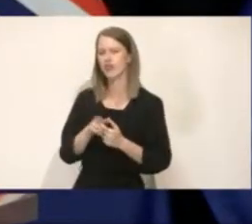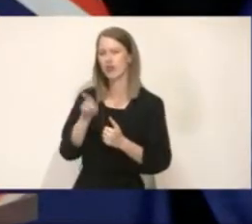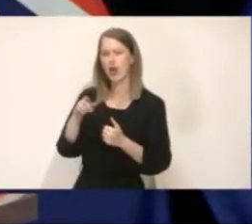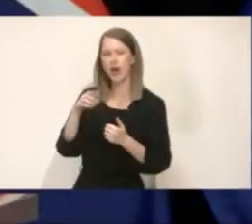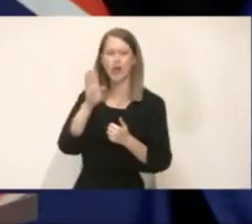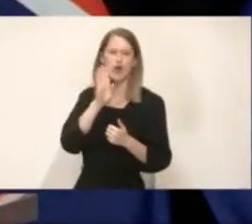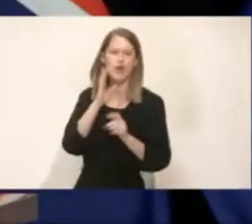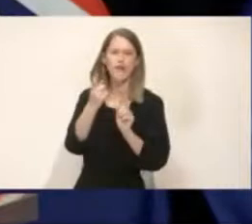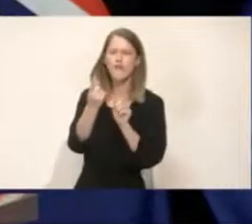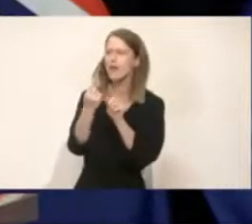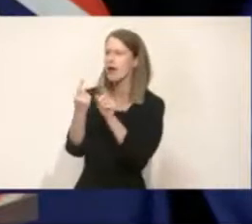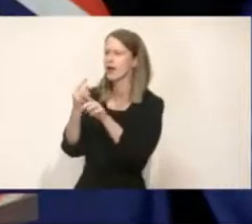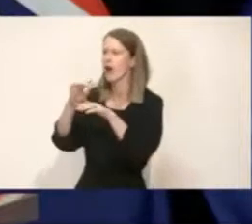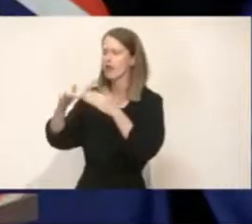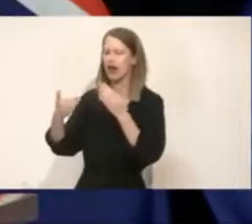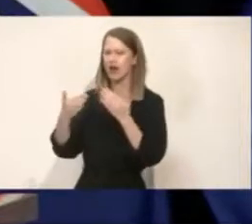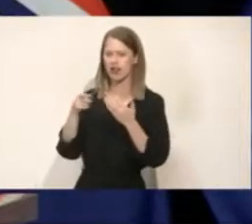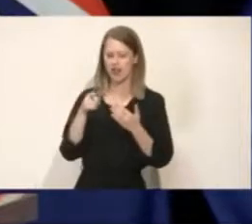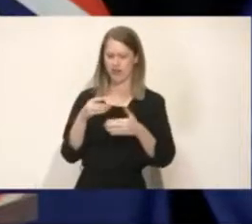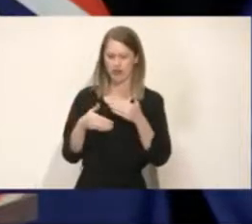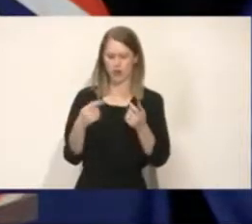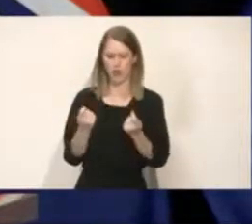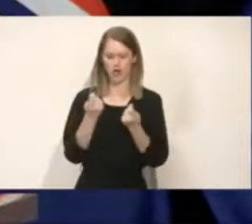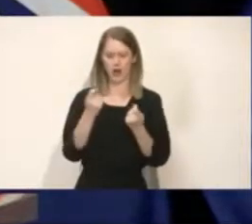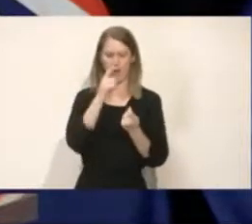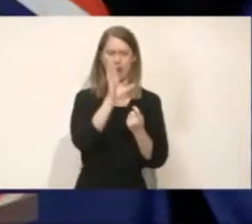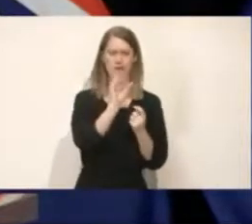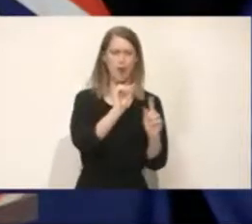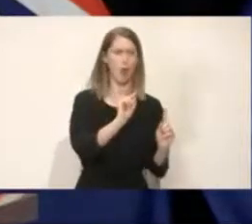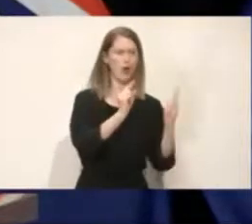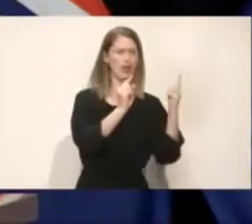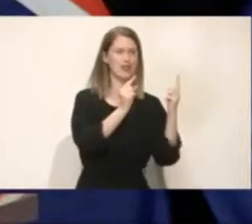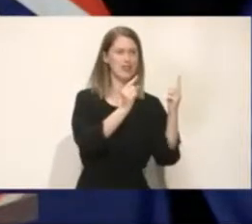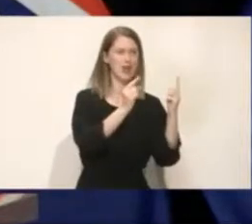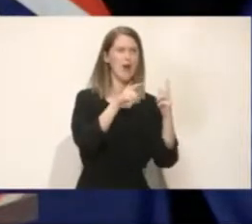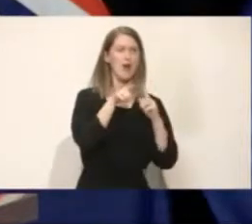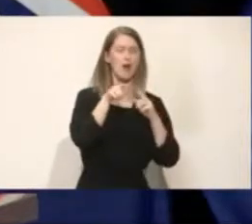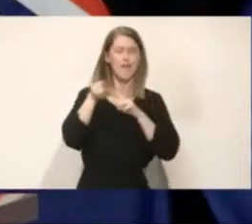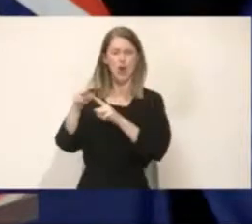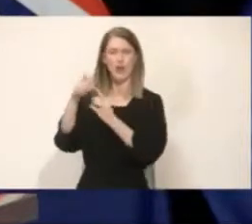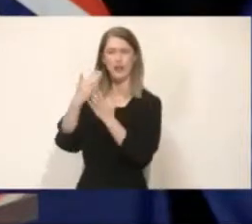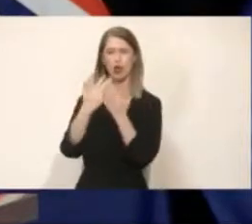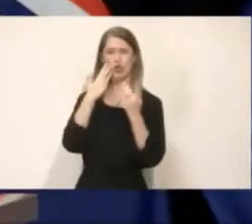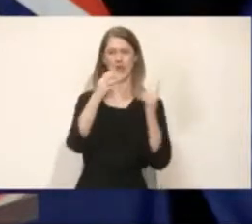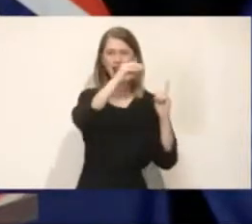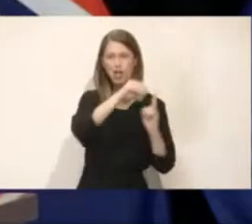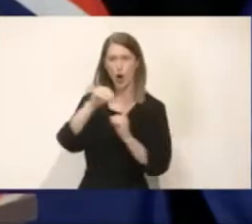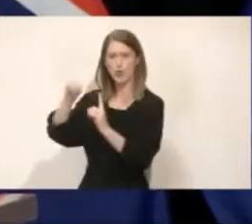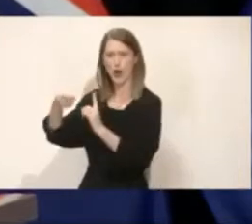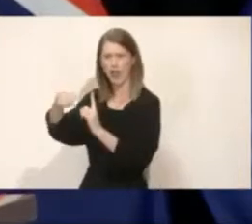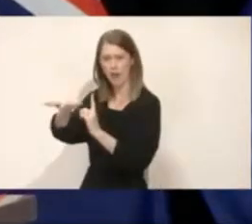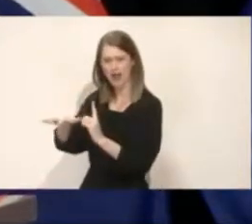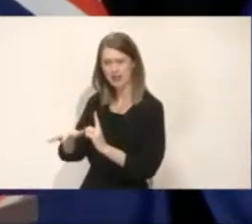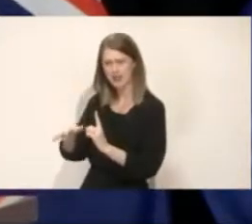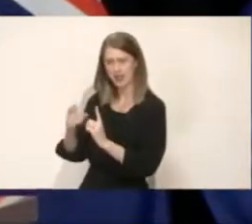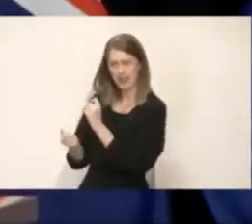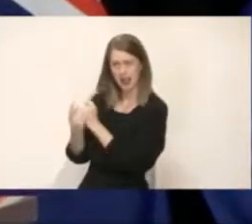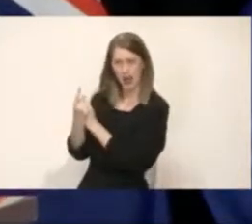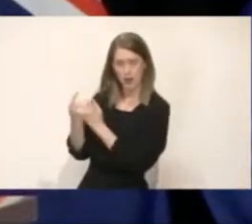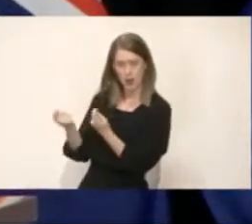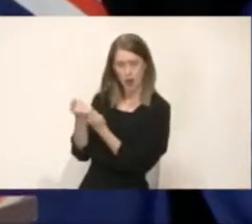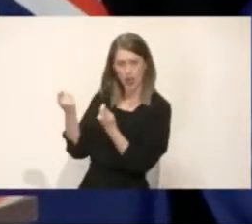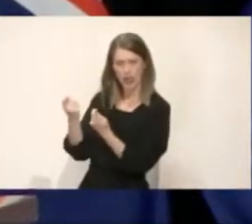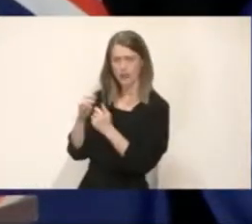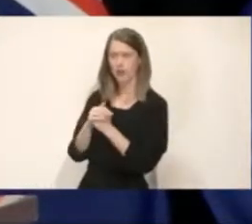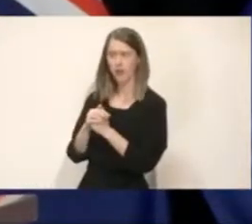any feedback about how that's working or the impact on other parts of the country or any? I'll check in with Dr. Bloomfield to see if he has,